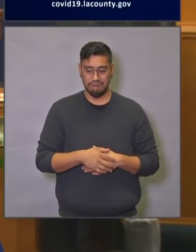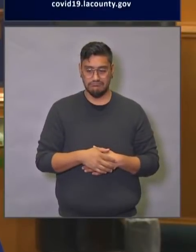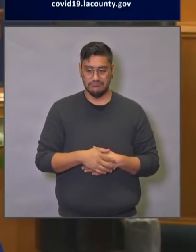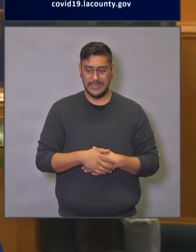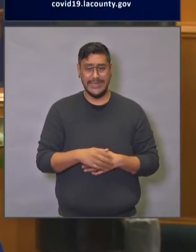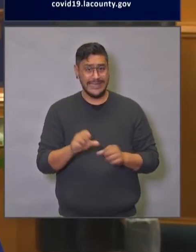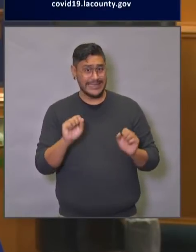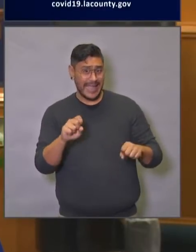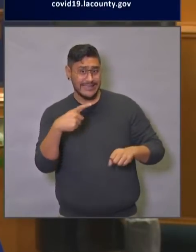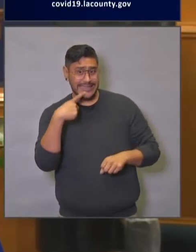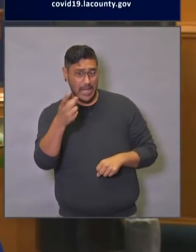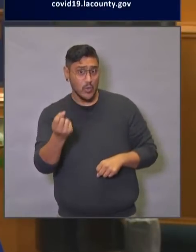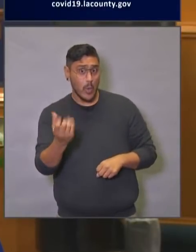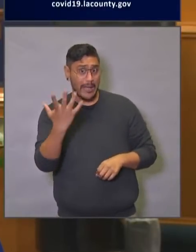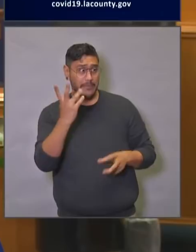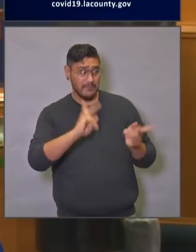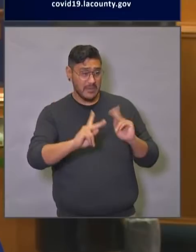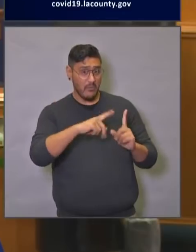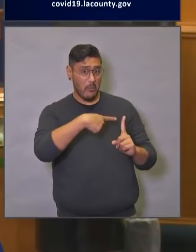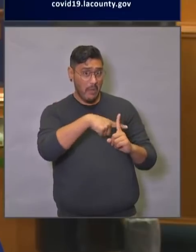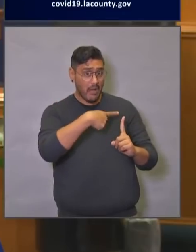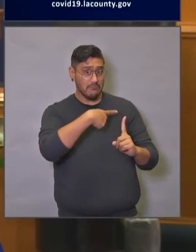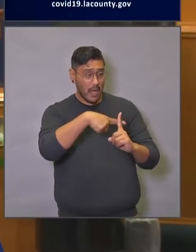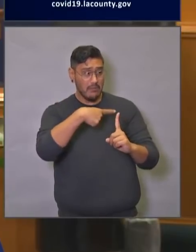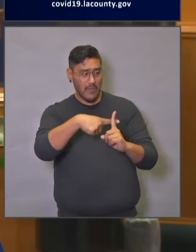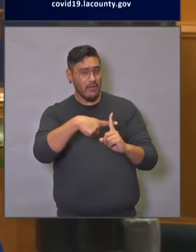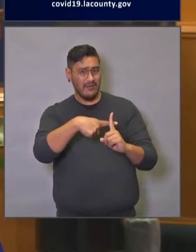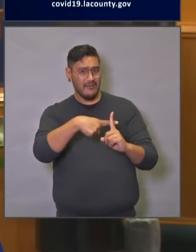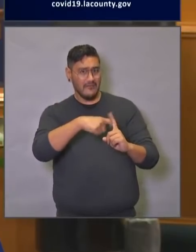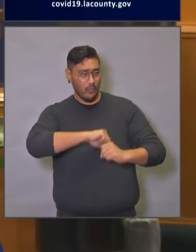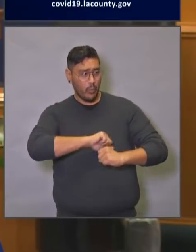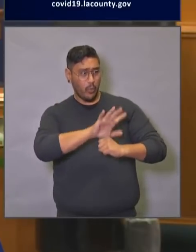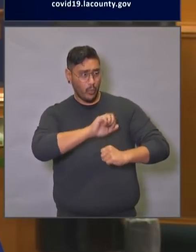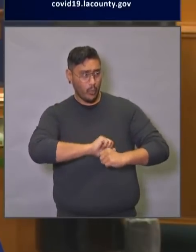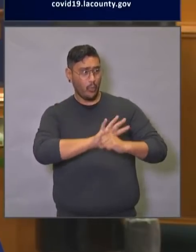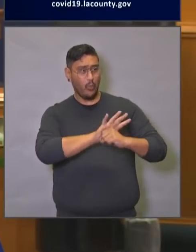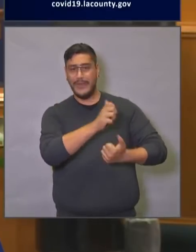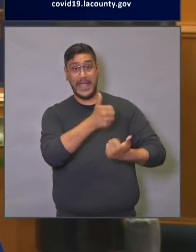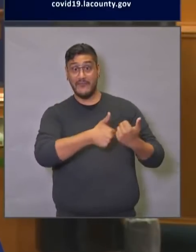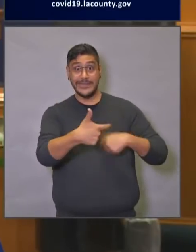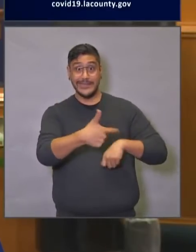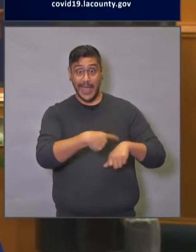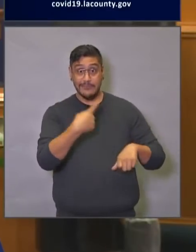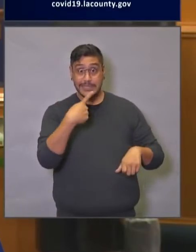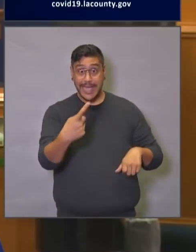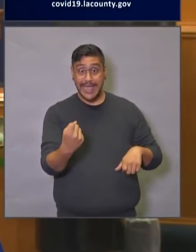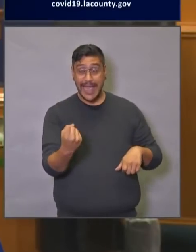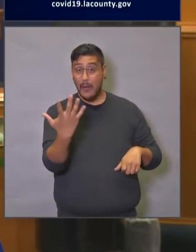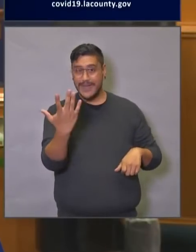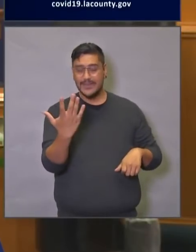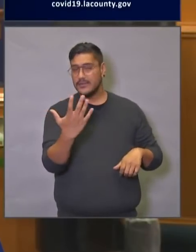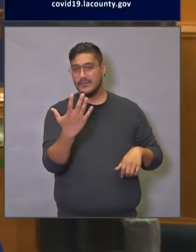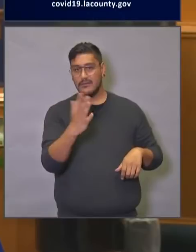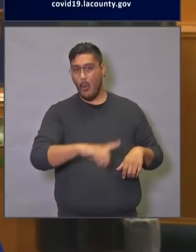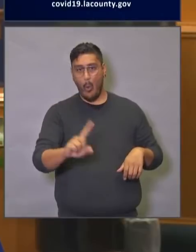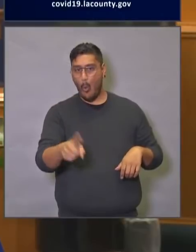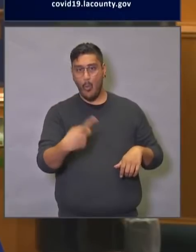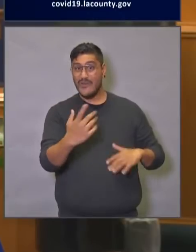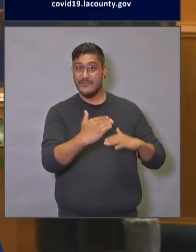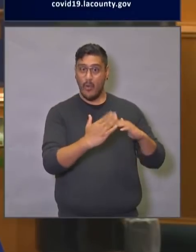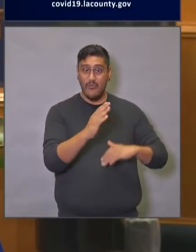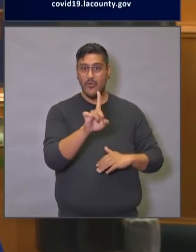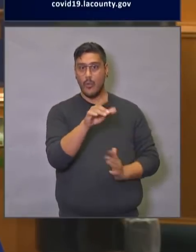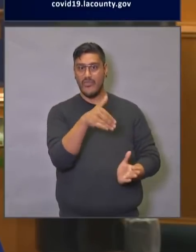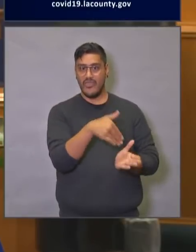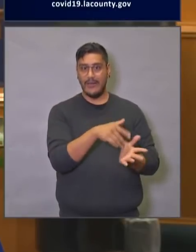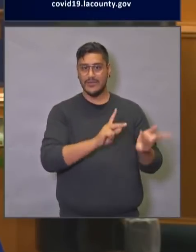positives. I report that every time I report how many people have been infected. It's over 1,000 of the people that